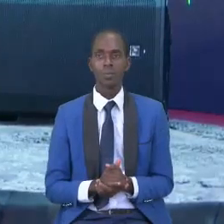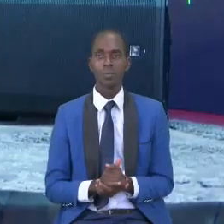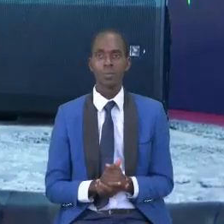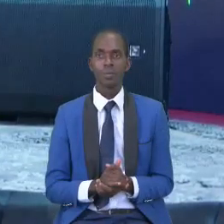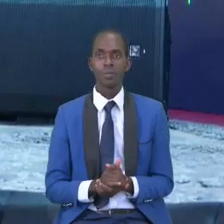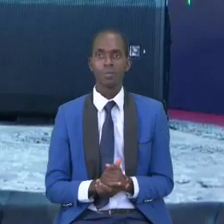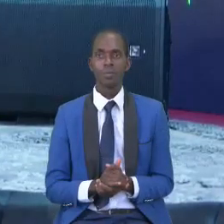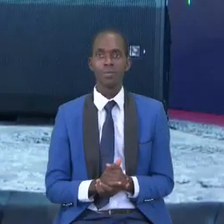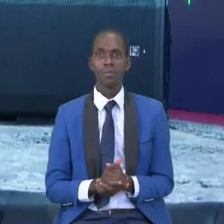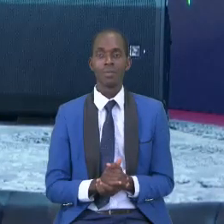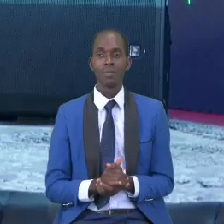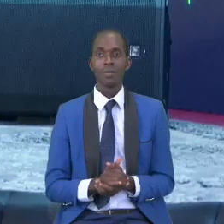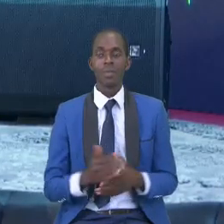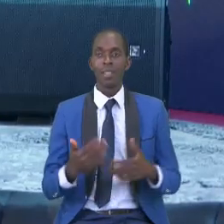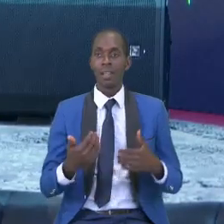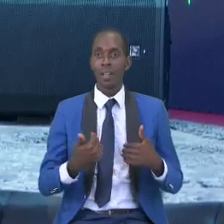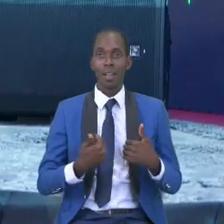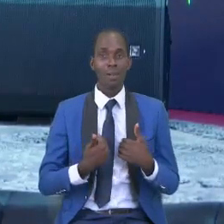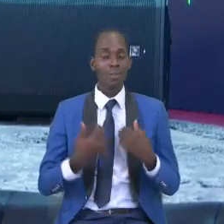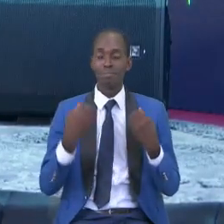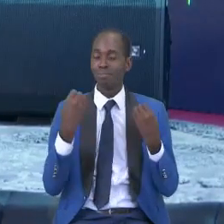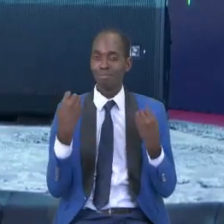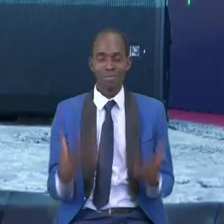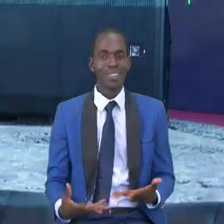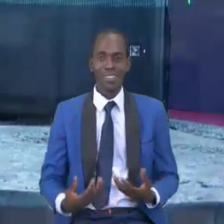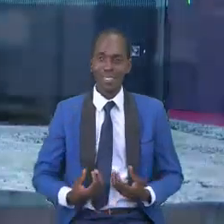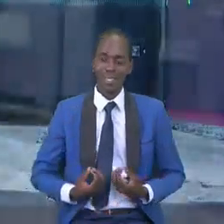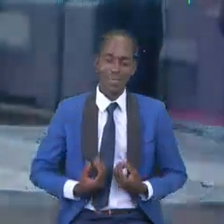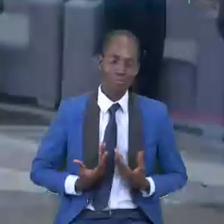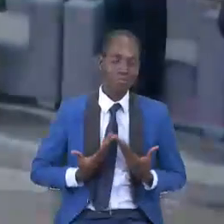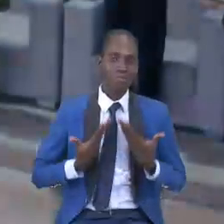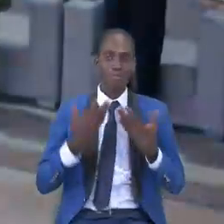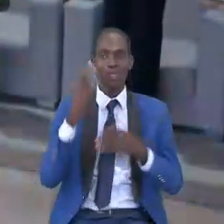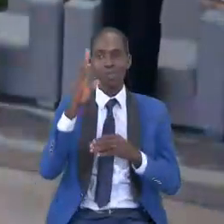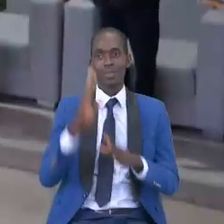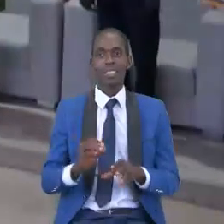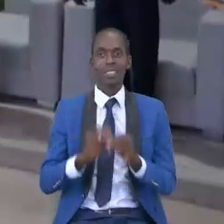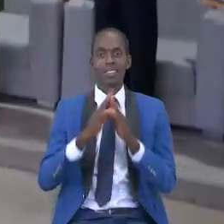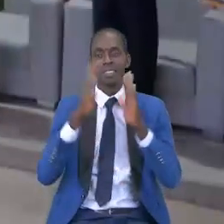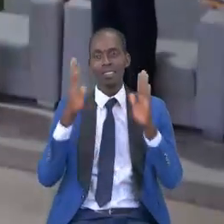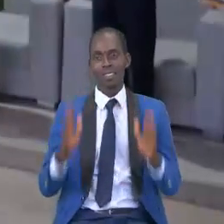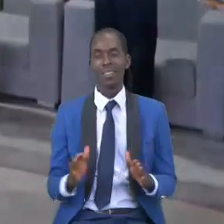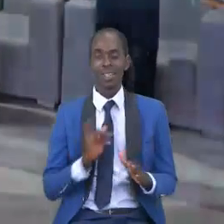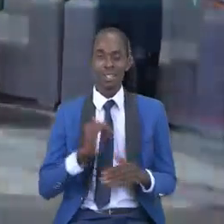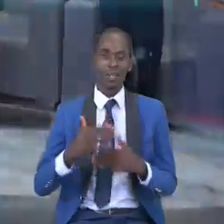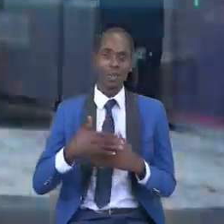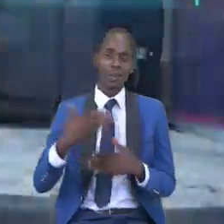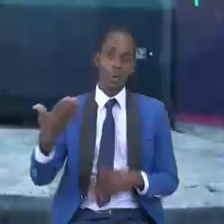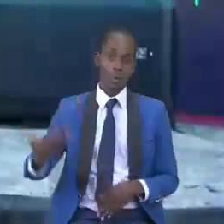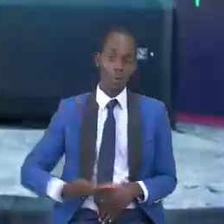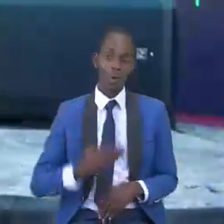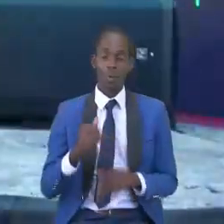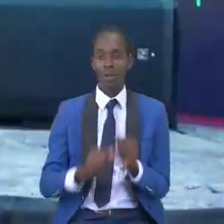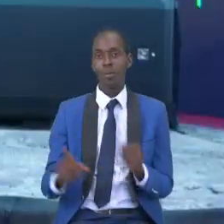We have many inspiring preachers in the house. I welcome everyone, and I pray that